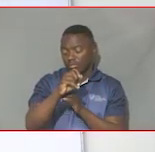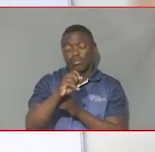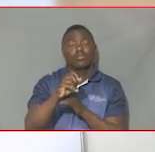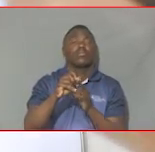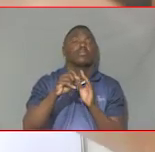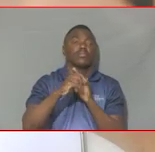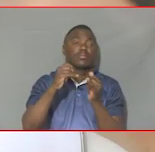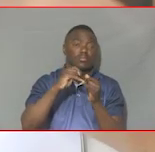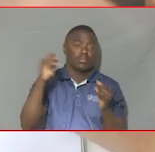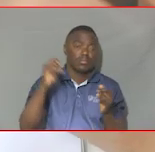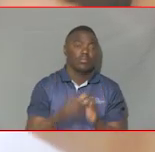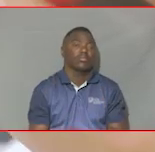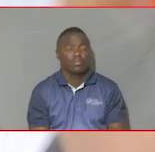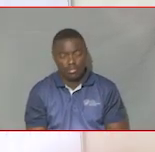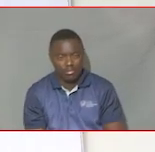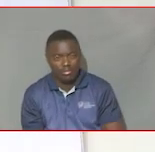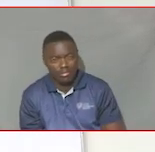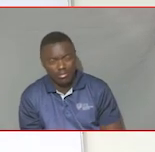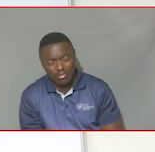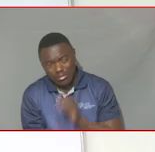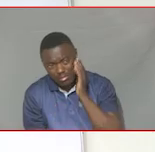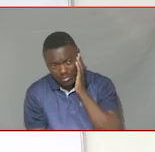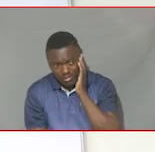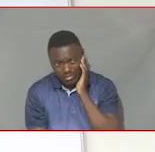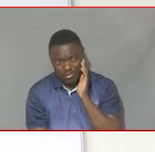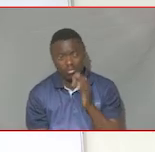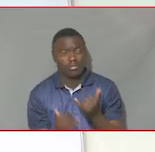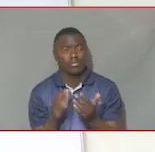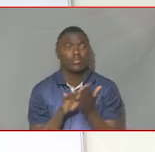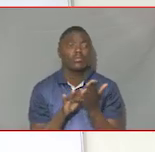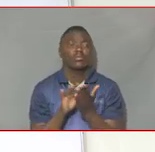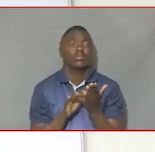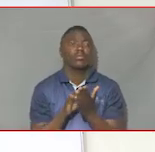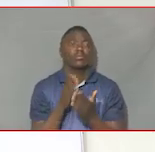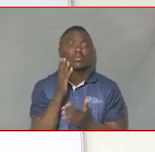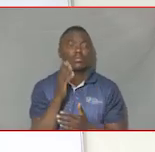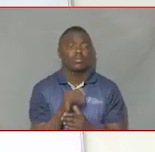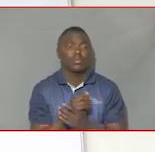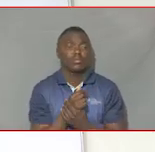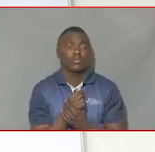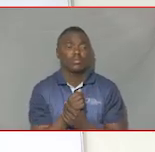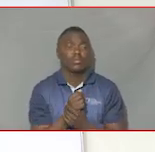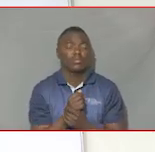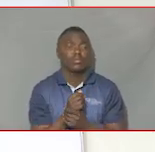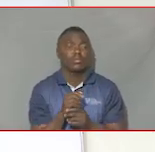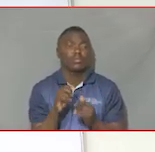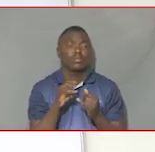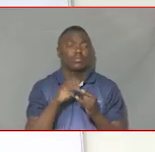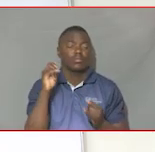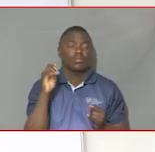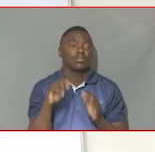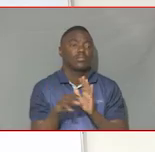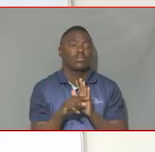negative. Is that clear? So let's quickly have a look. Is it positive or negative? It's